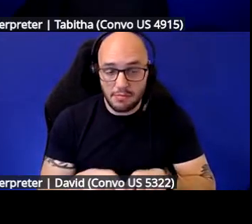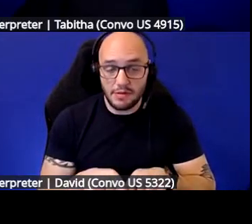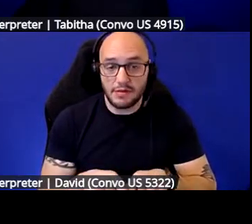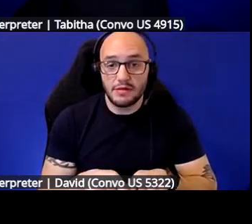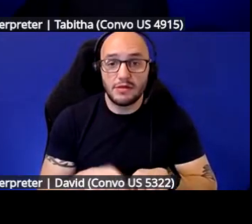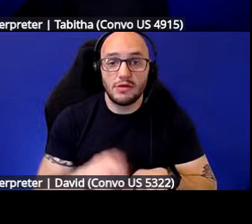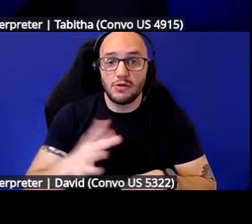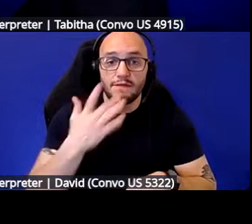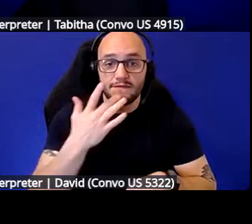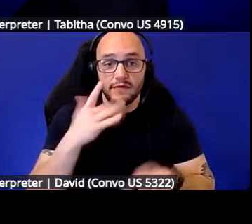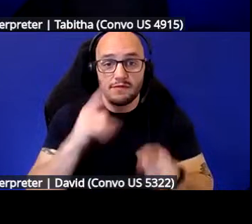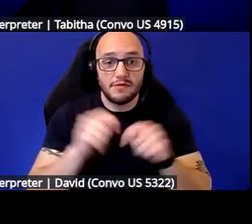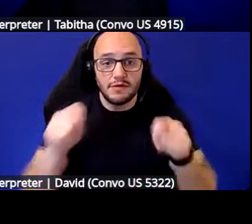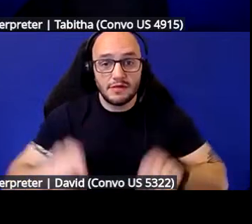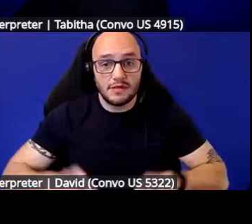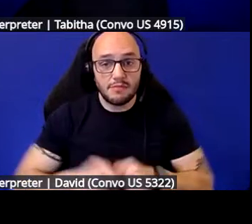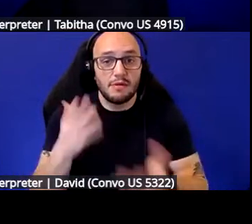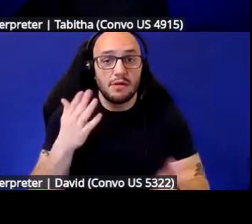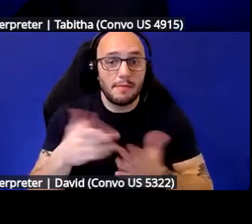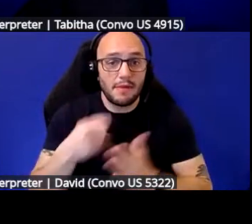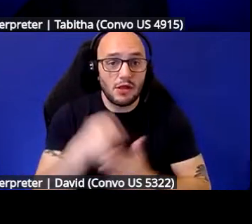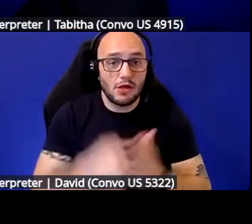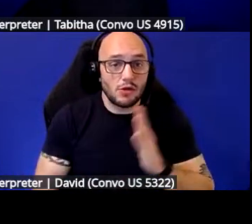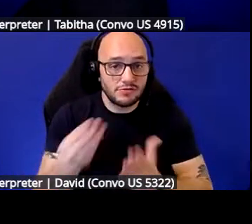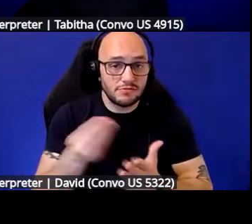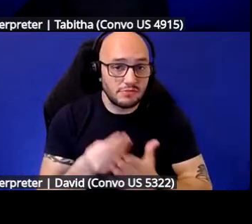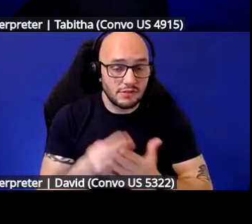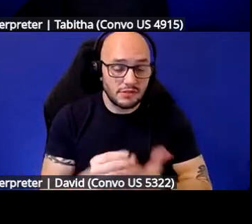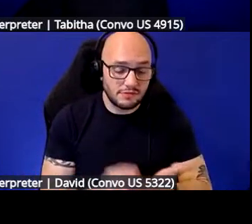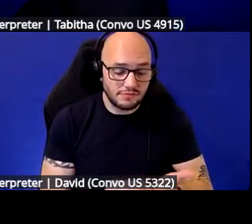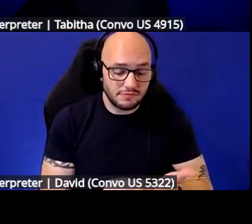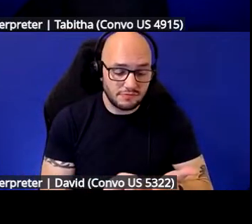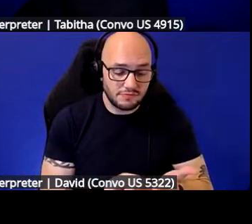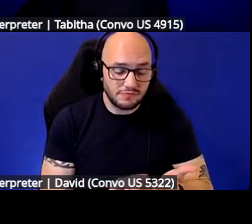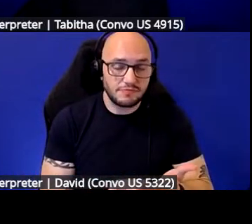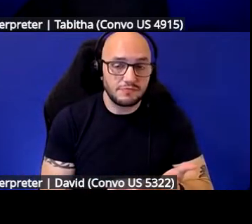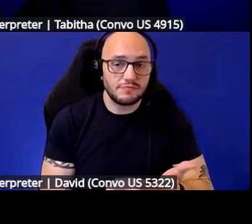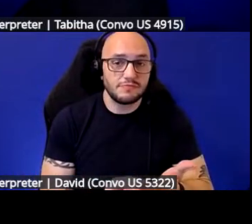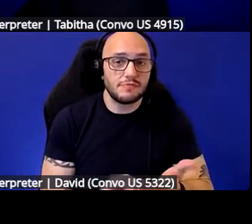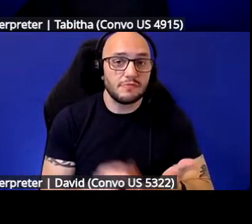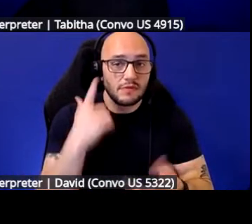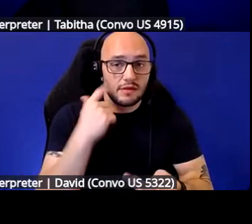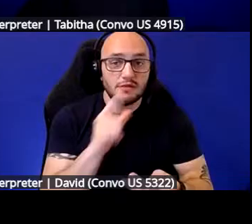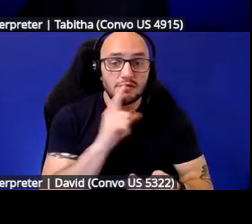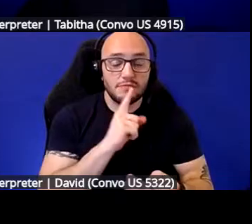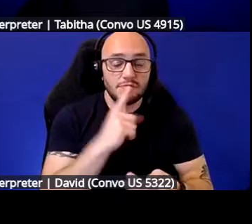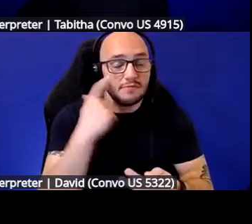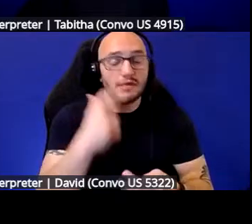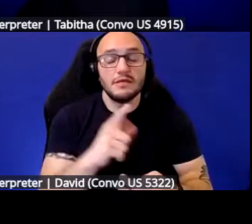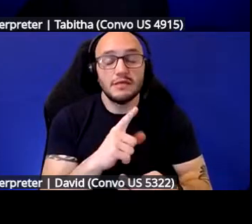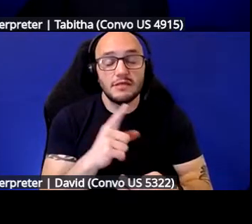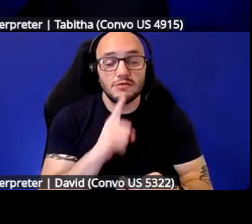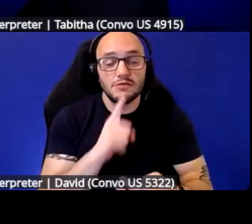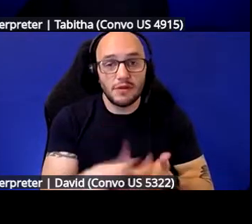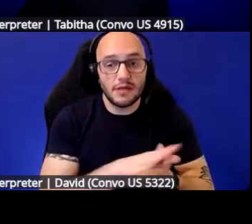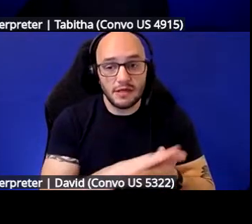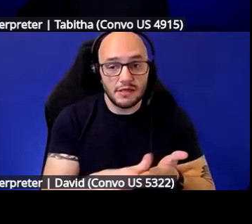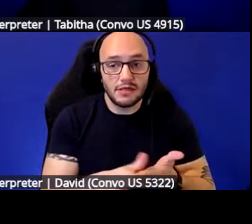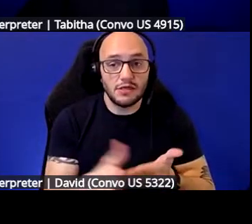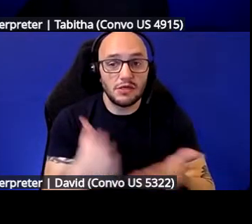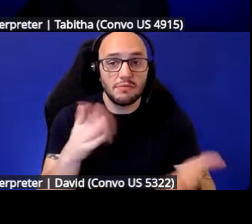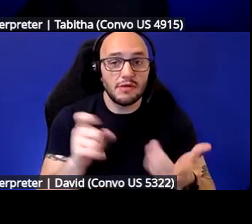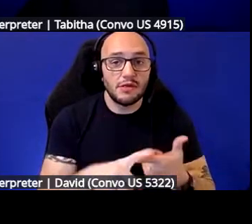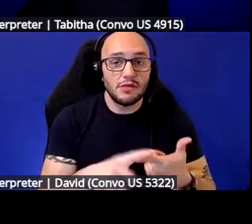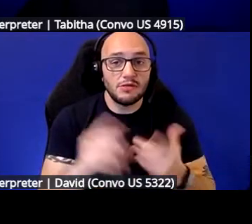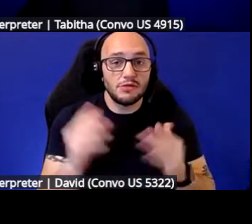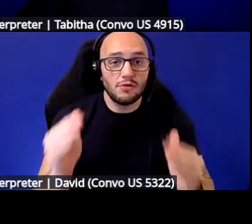your favorite template might cost money because it's really nice. You may have to